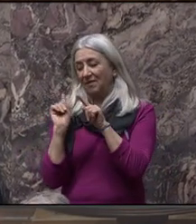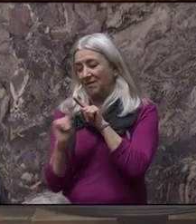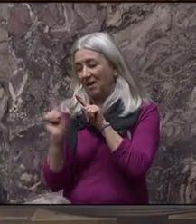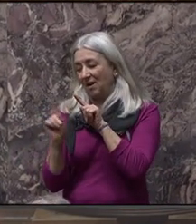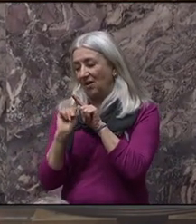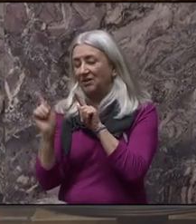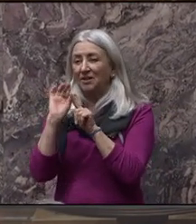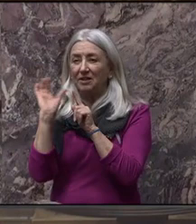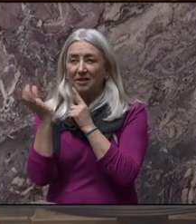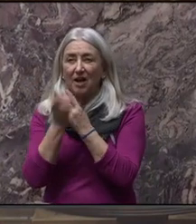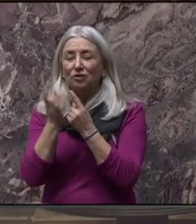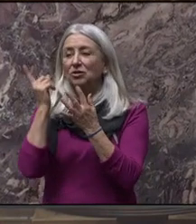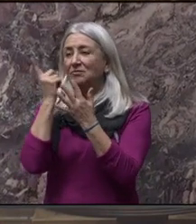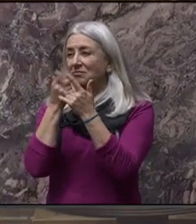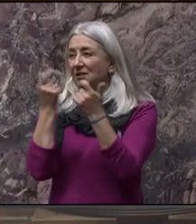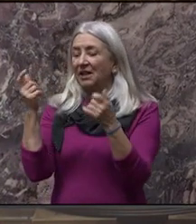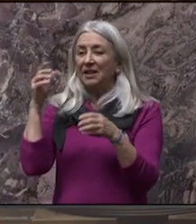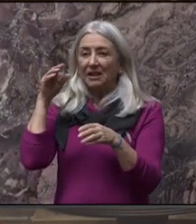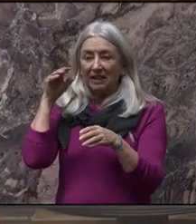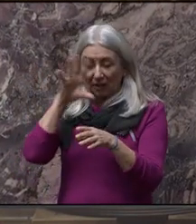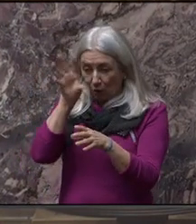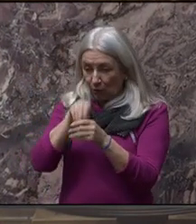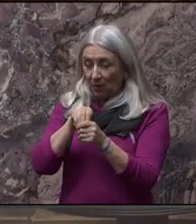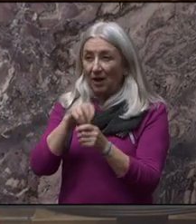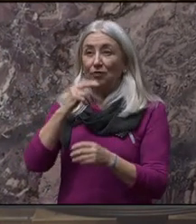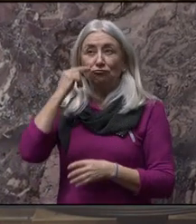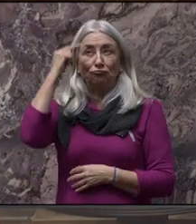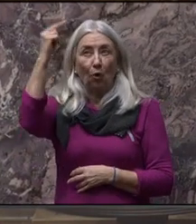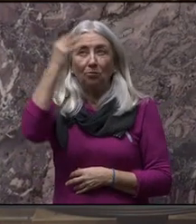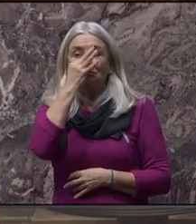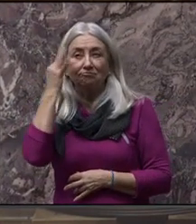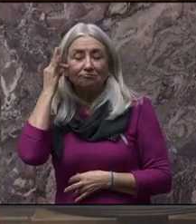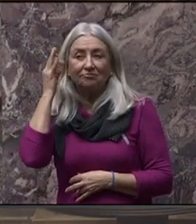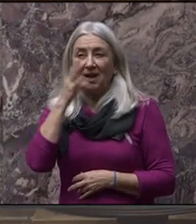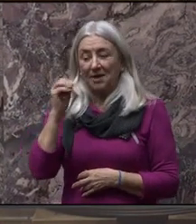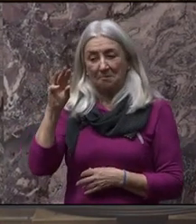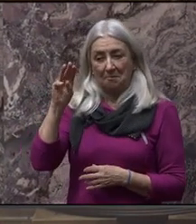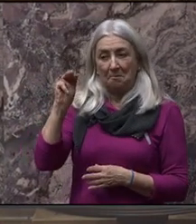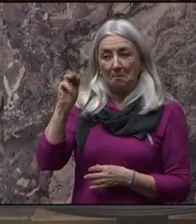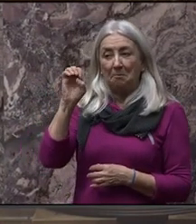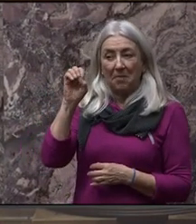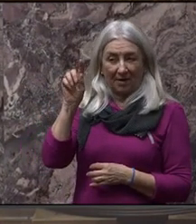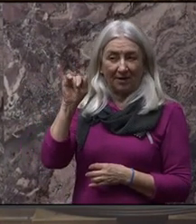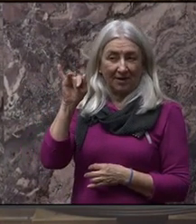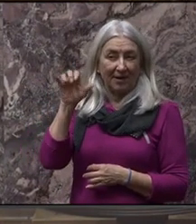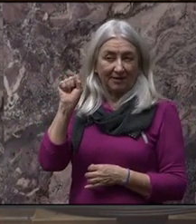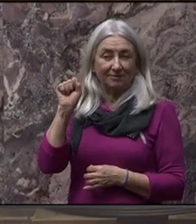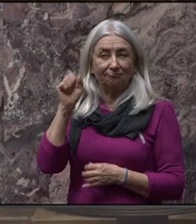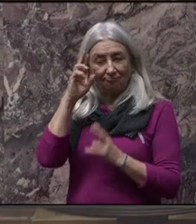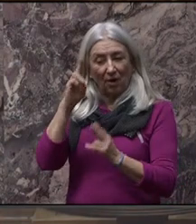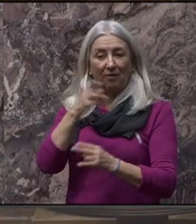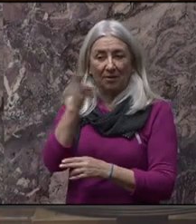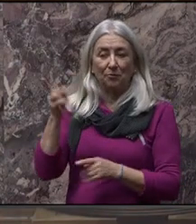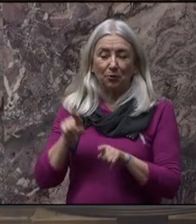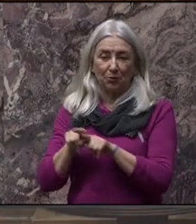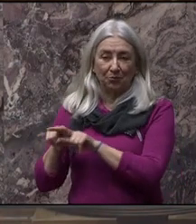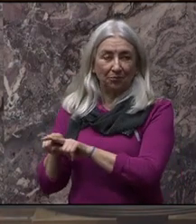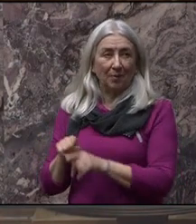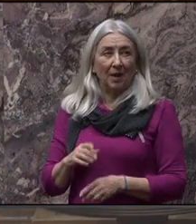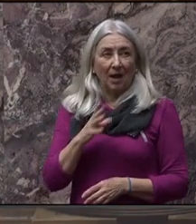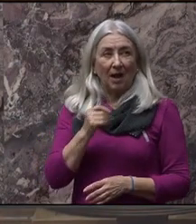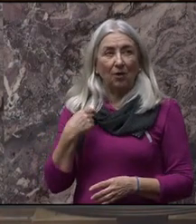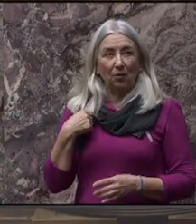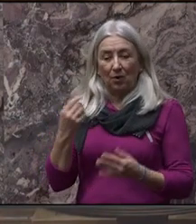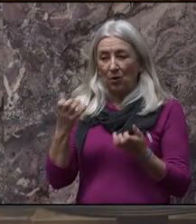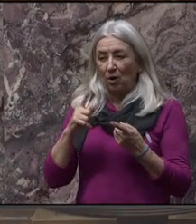Indigenous peoples, including Inuit and Métis. Members, I will speak today about charting our course